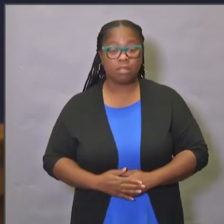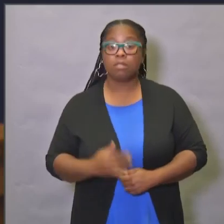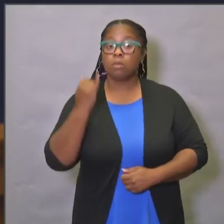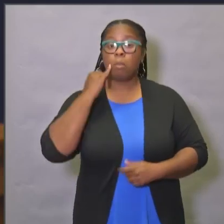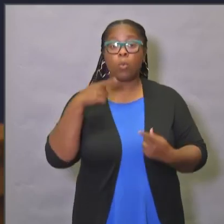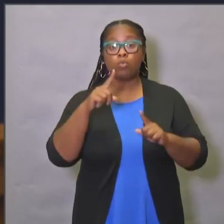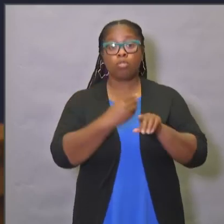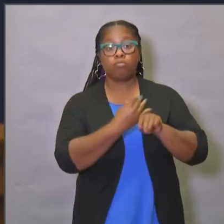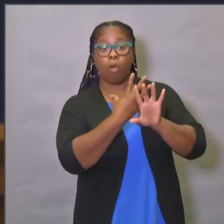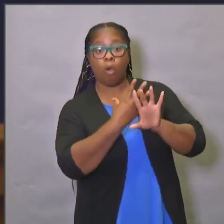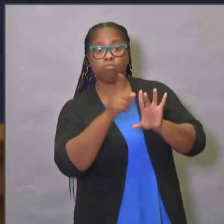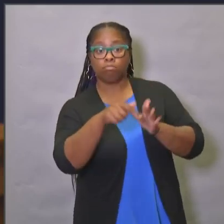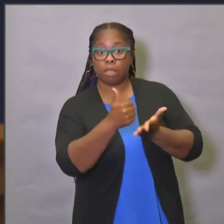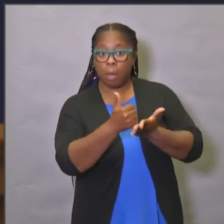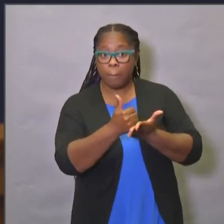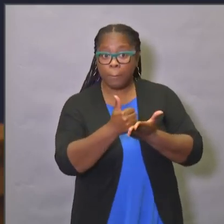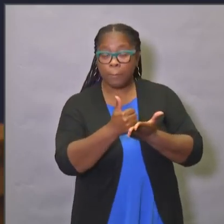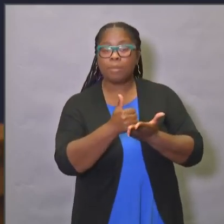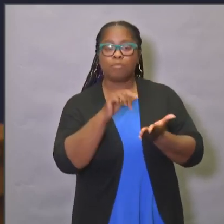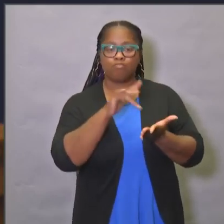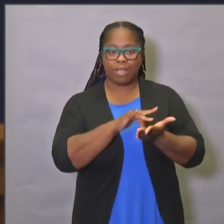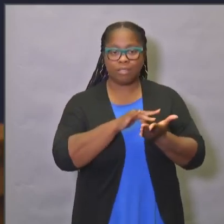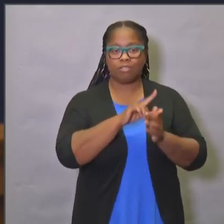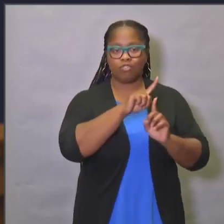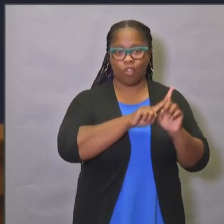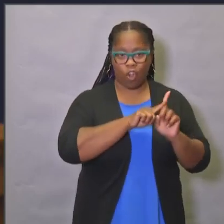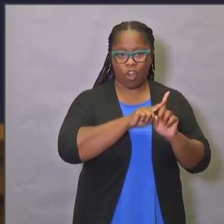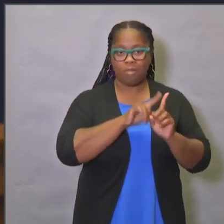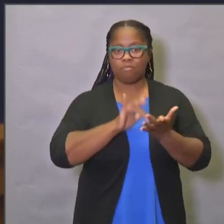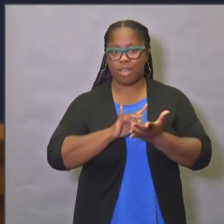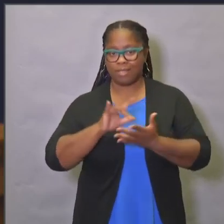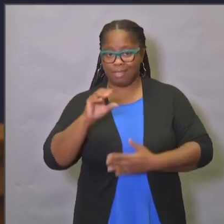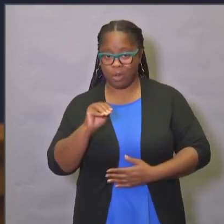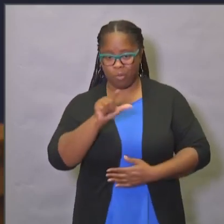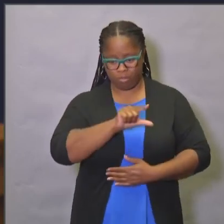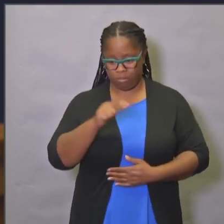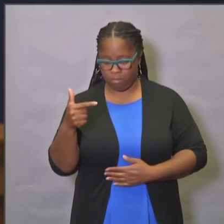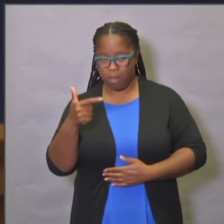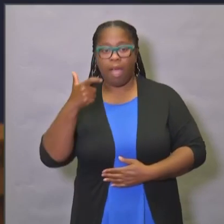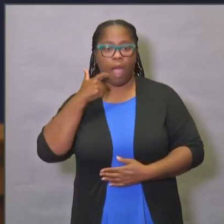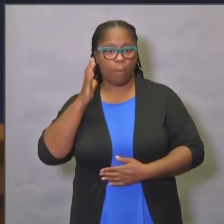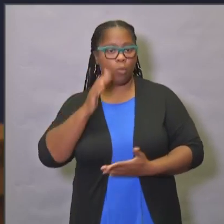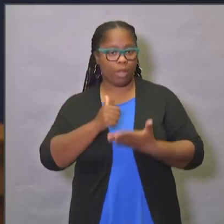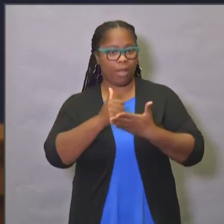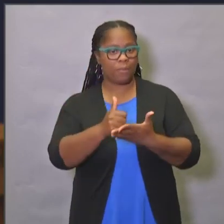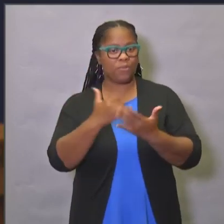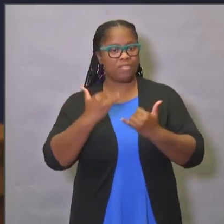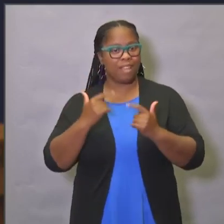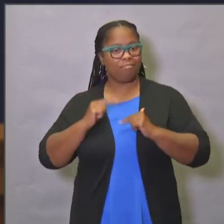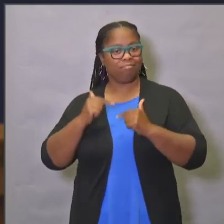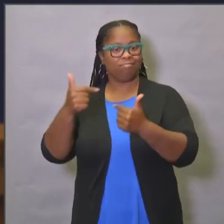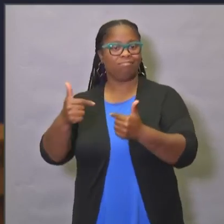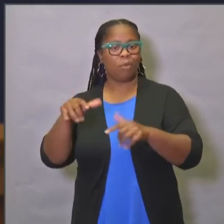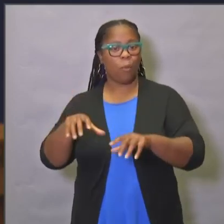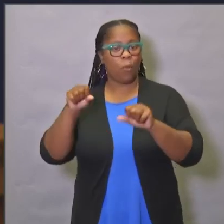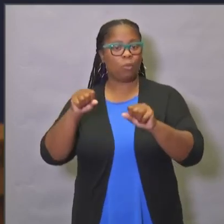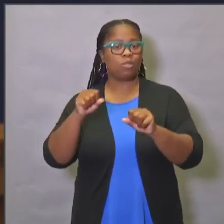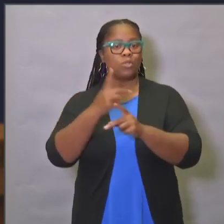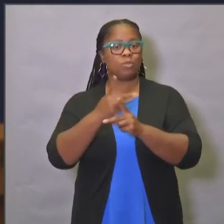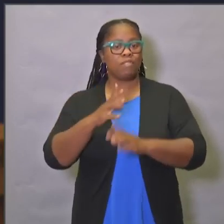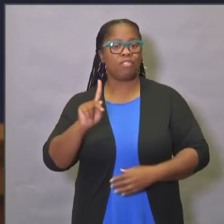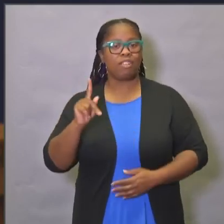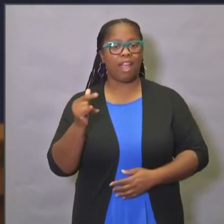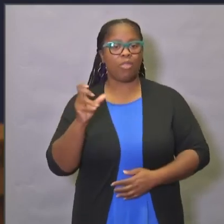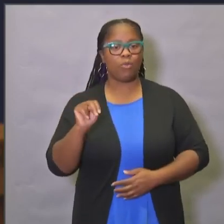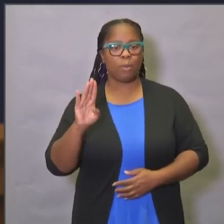Require your assistance during today's conference, please press star then 0, and an operator will assist you offline. I will now turn the conference over to your host, to Supervisor